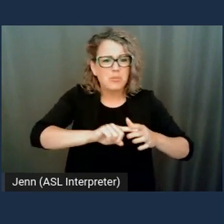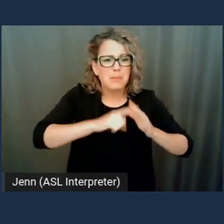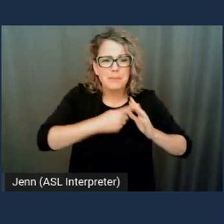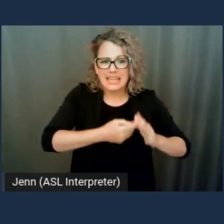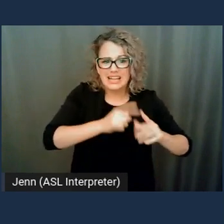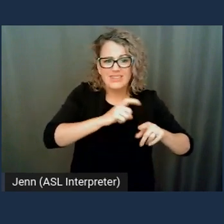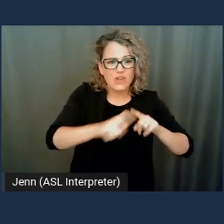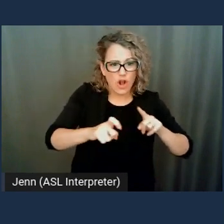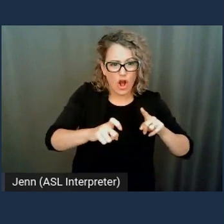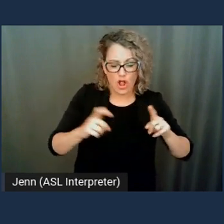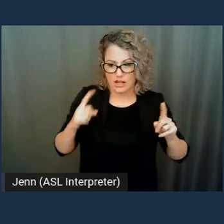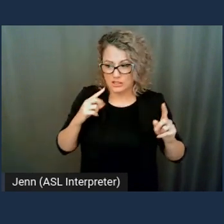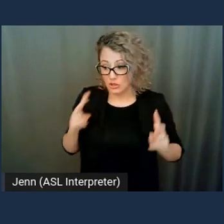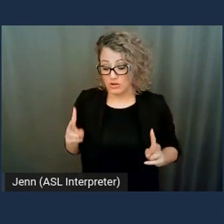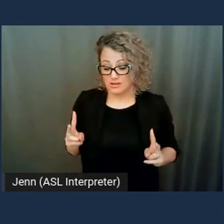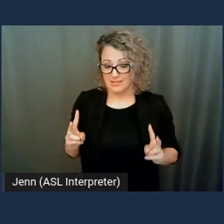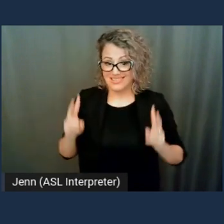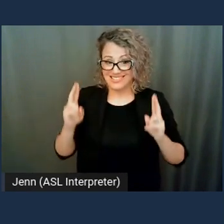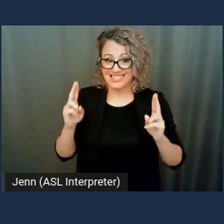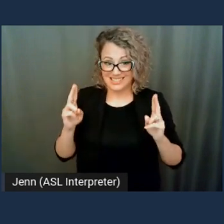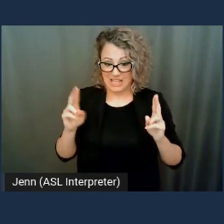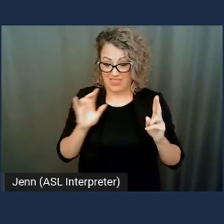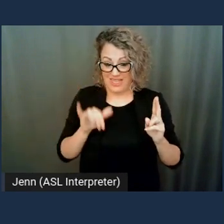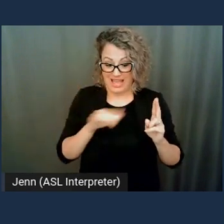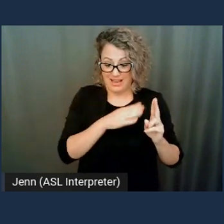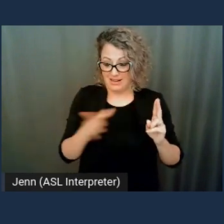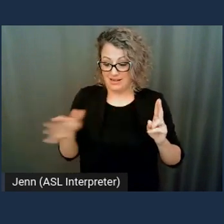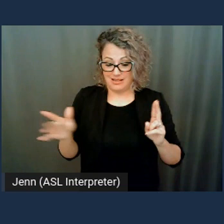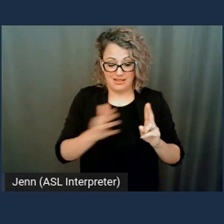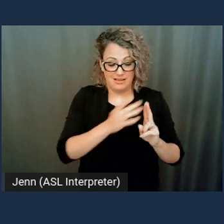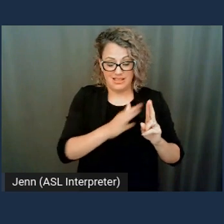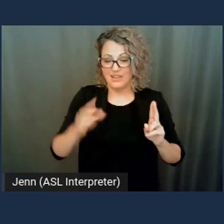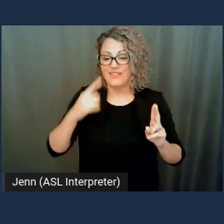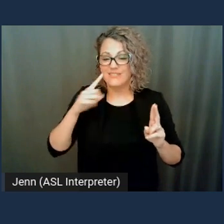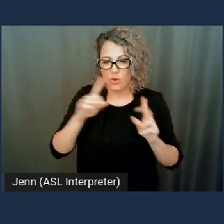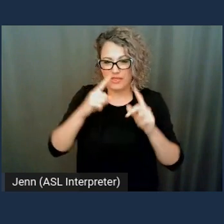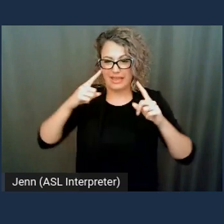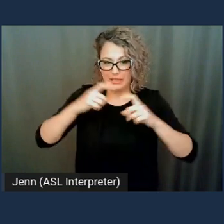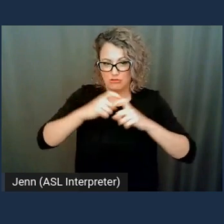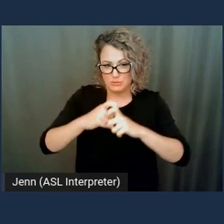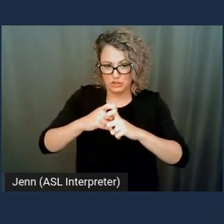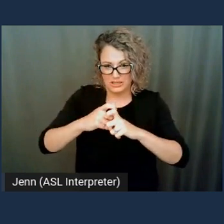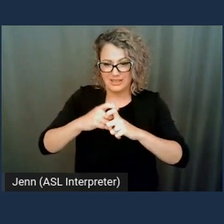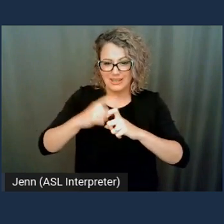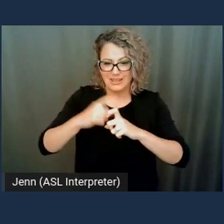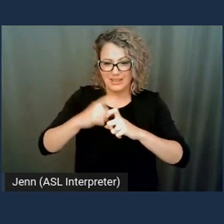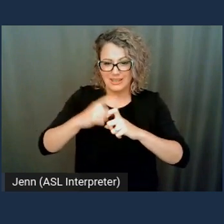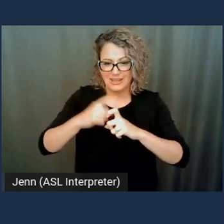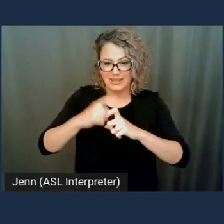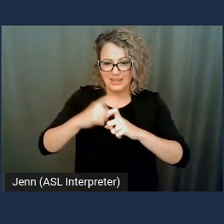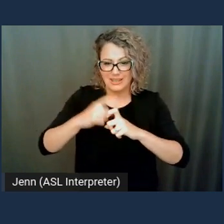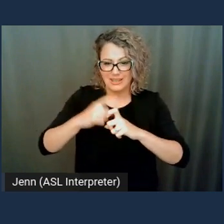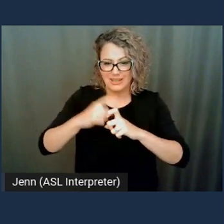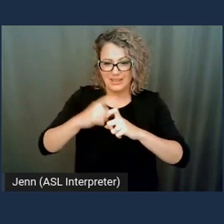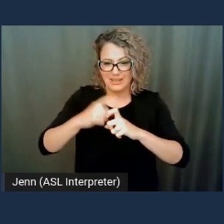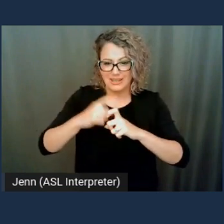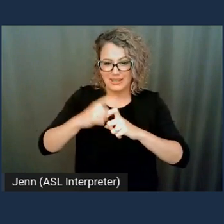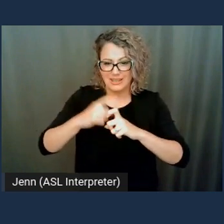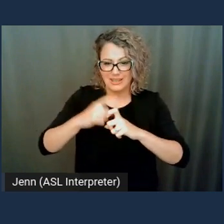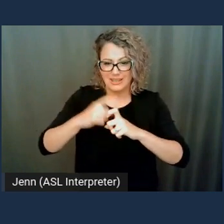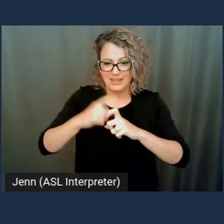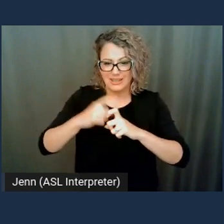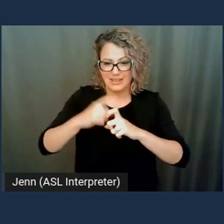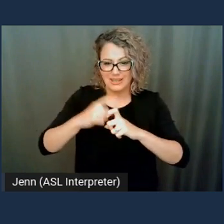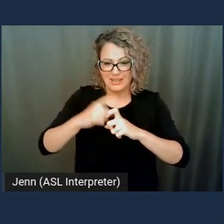to create the enrollment voice print. Now, this voice print is a mathematical representation that captures various